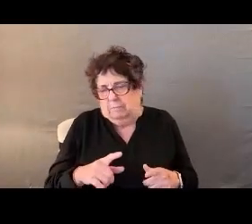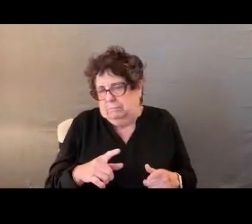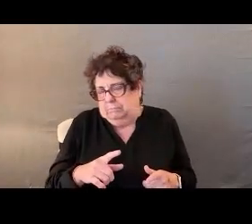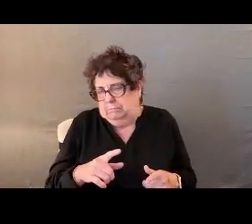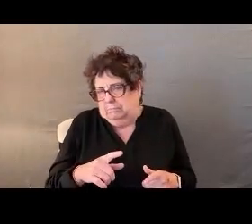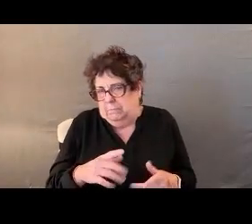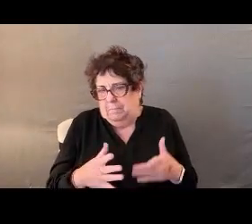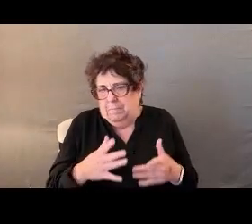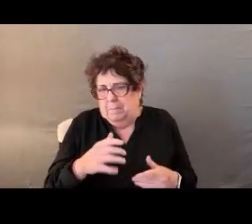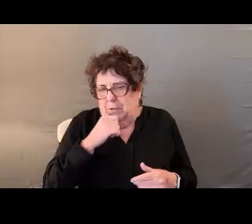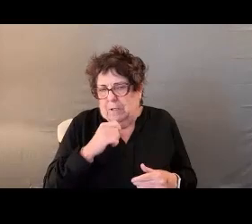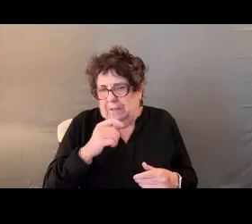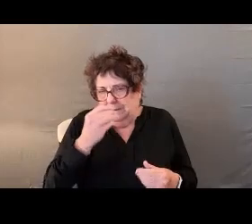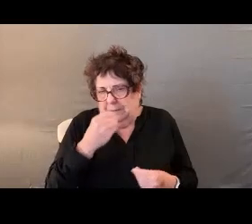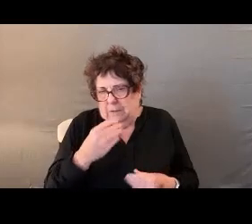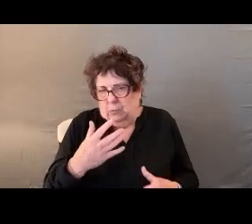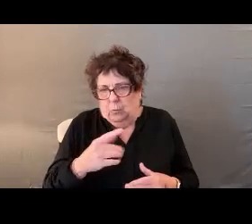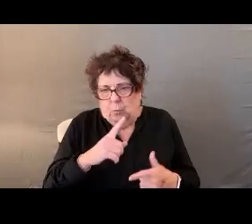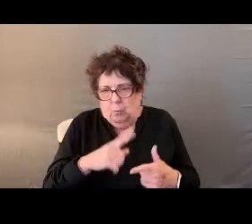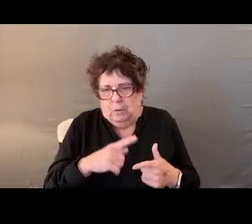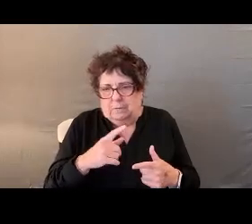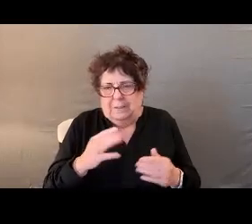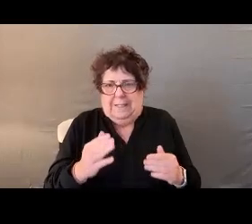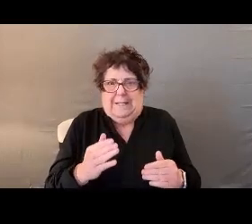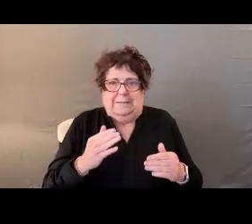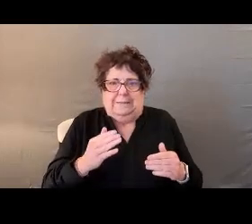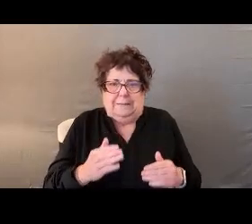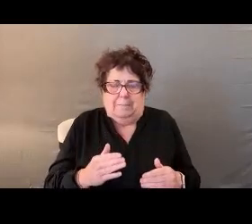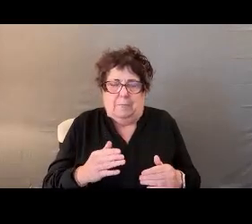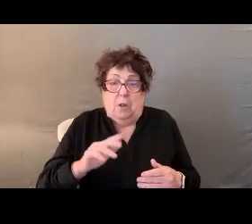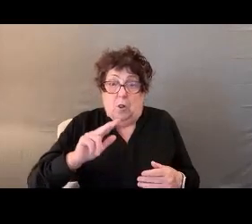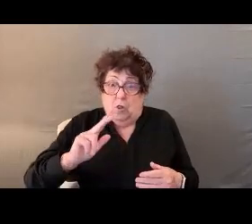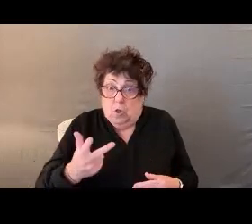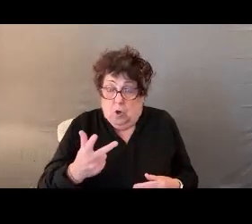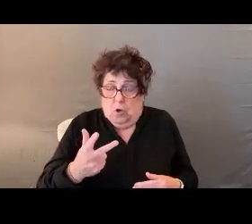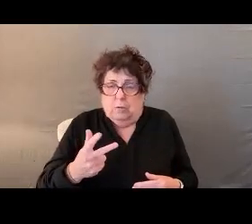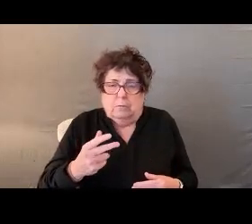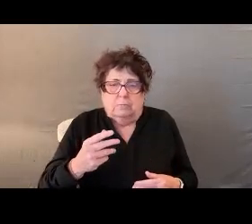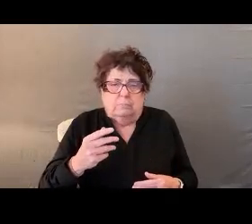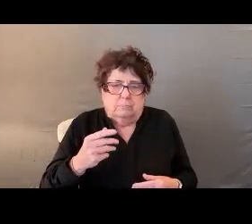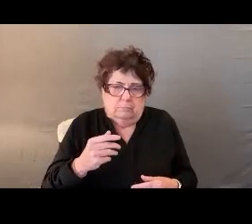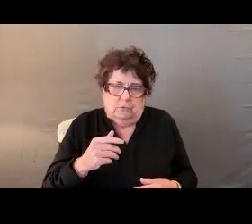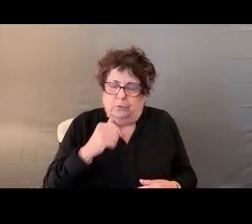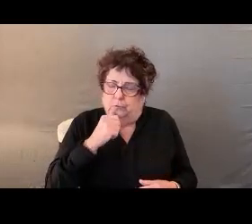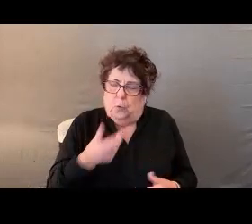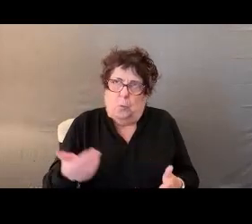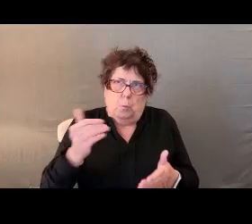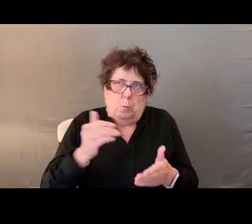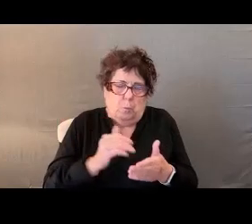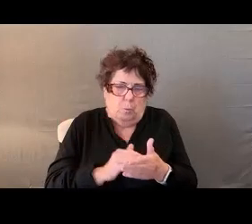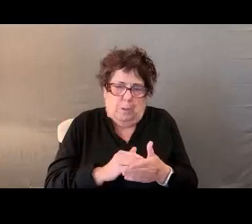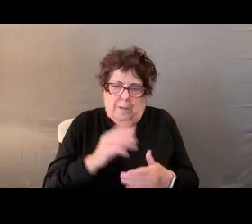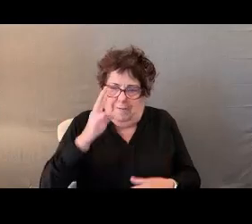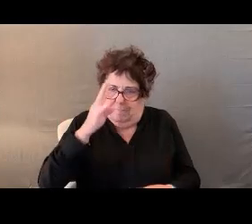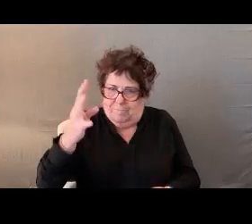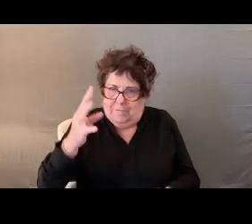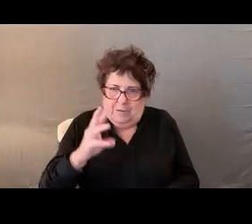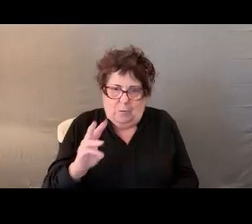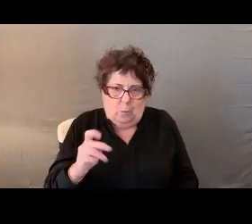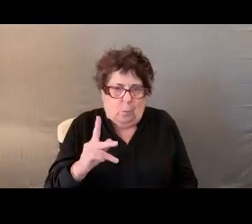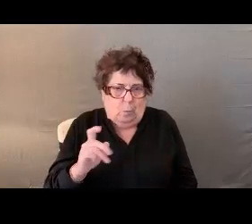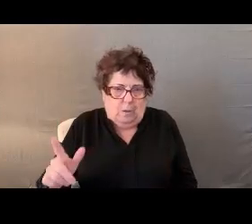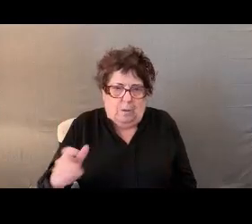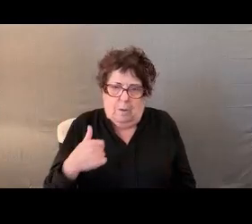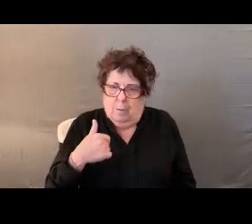next steps need to be. Third, I would say don't reinvent the wheel. We were not the first organization to do a language and disability